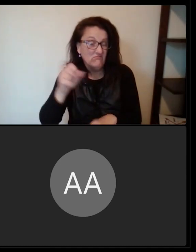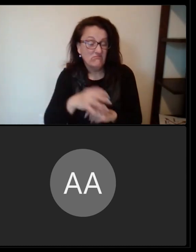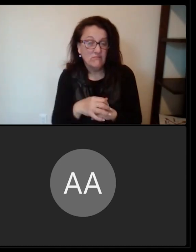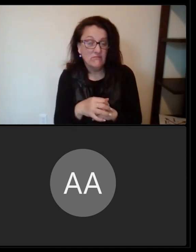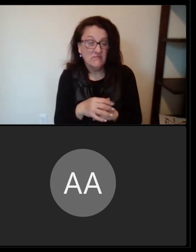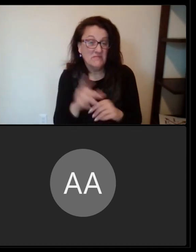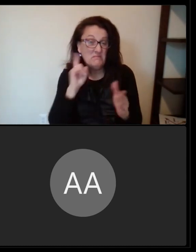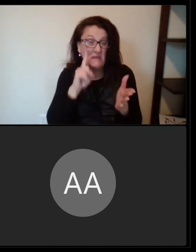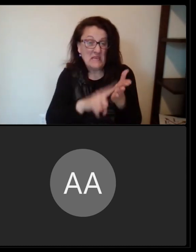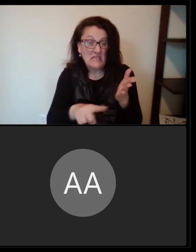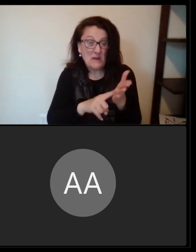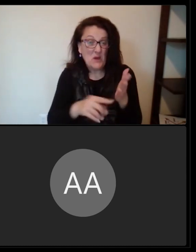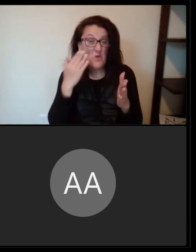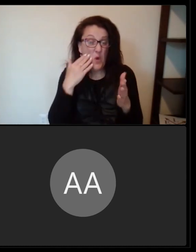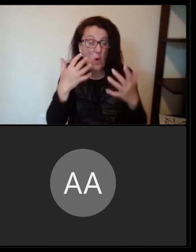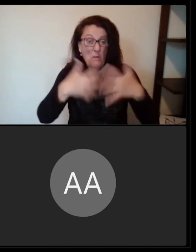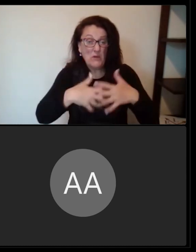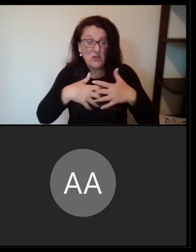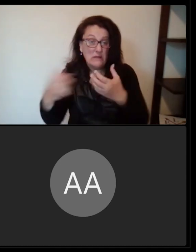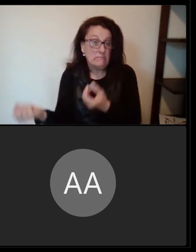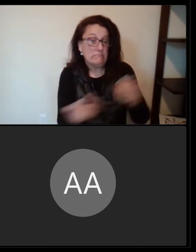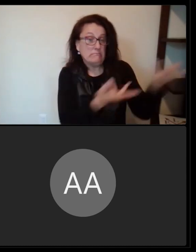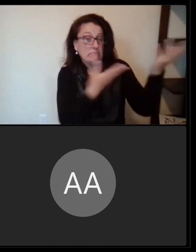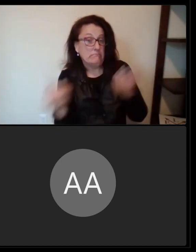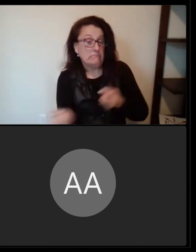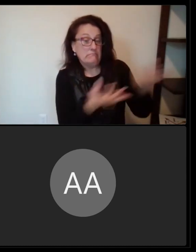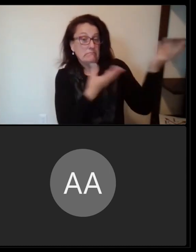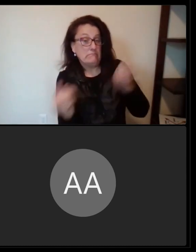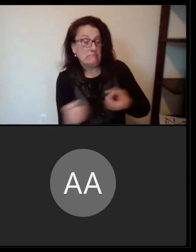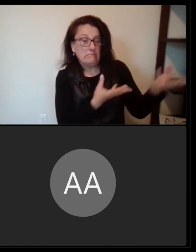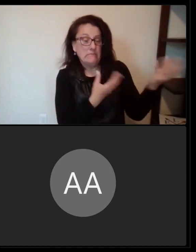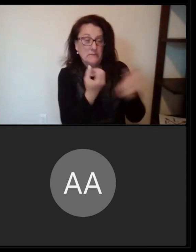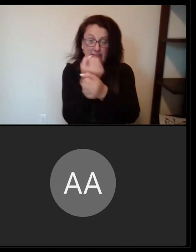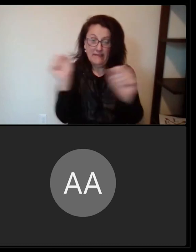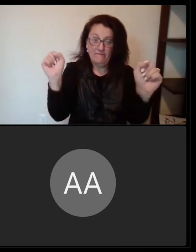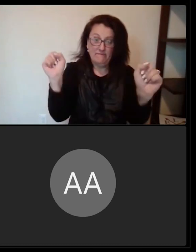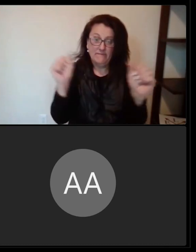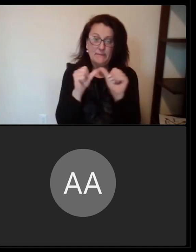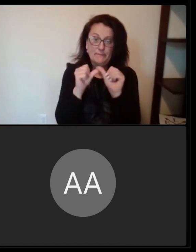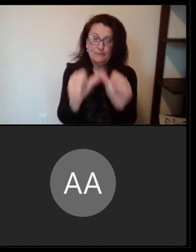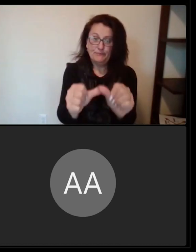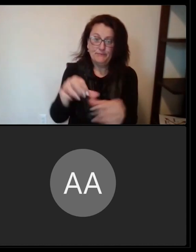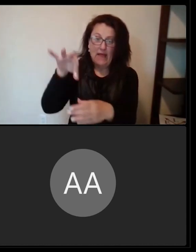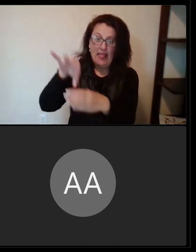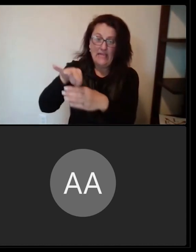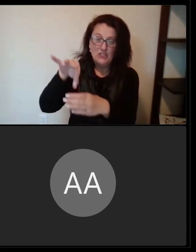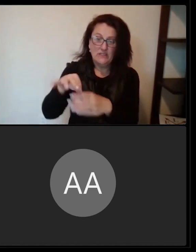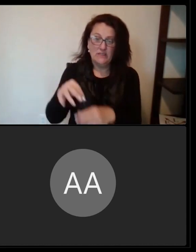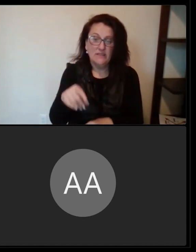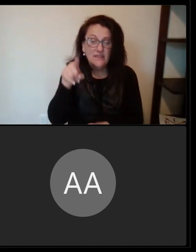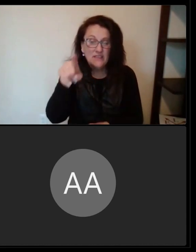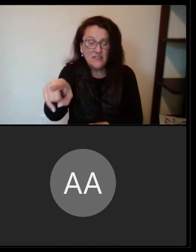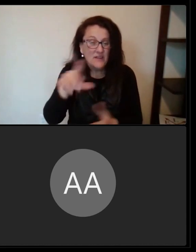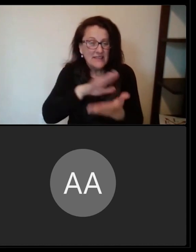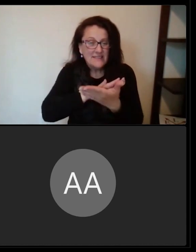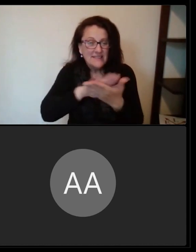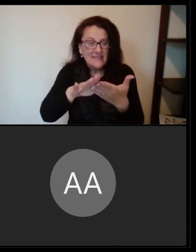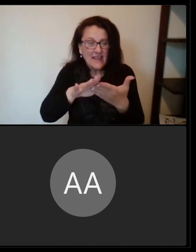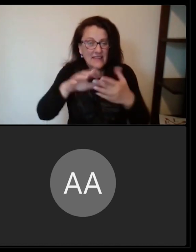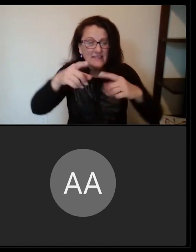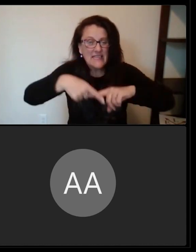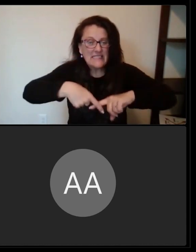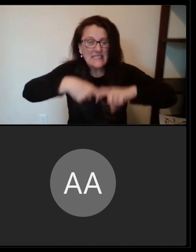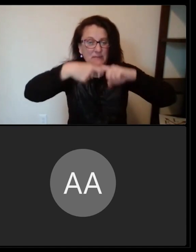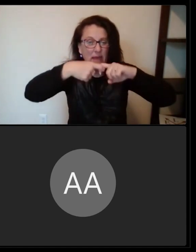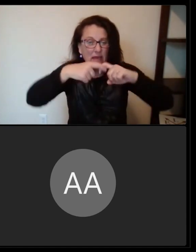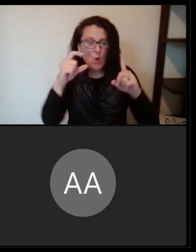our inspectors know to get those machines out of the building and continue with your election. So you get this nice little voting suspended